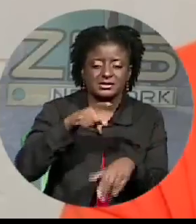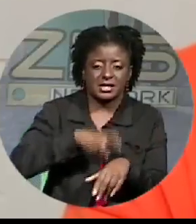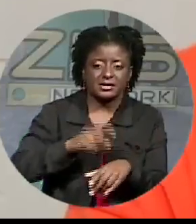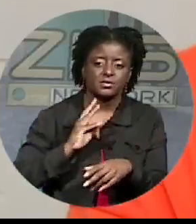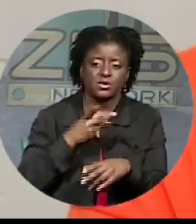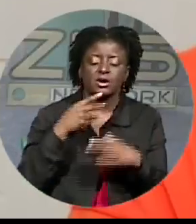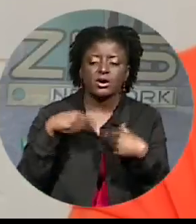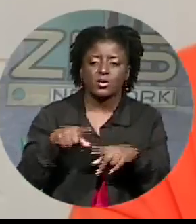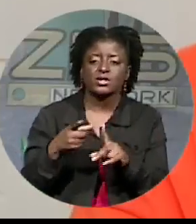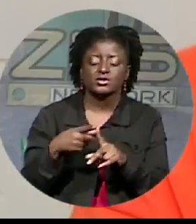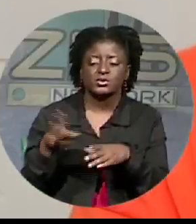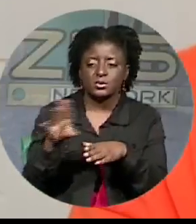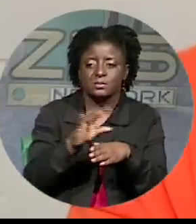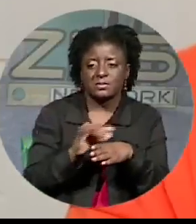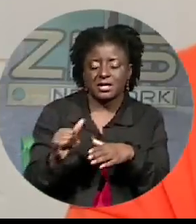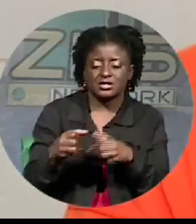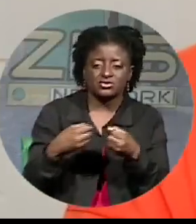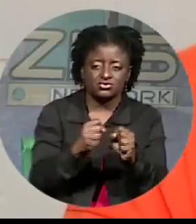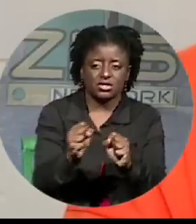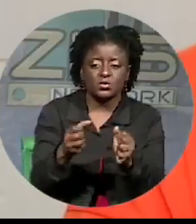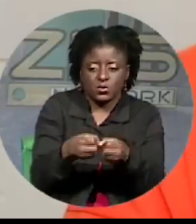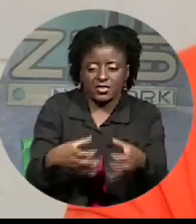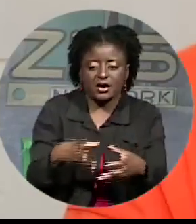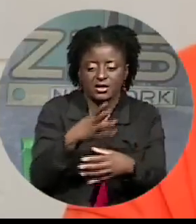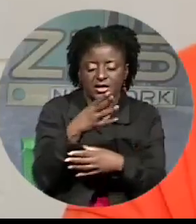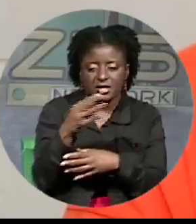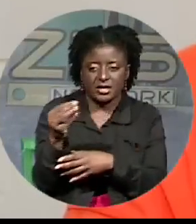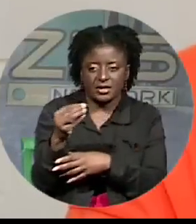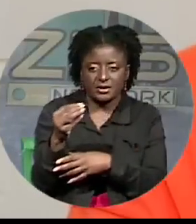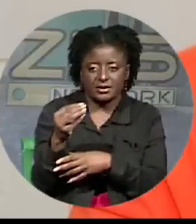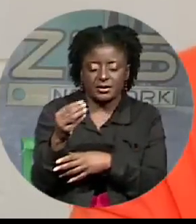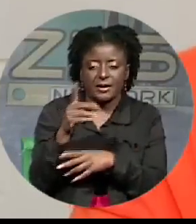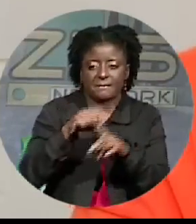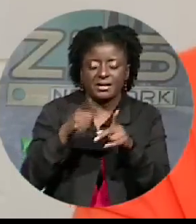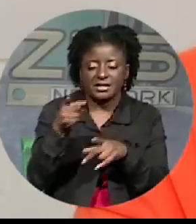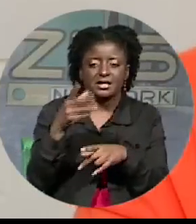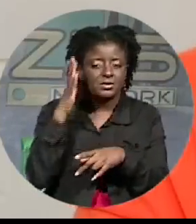Bay Street without his presence, but he is going to be there with the Valley Boys for a long time.